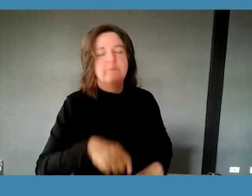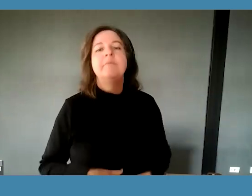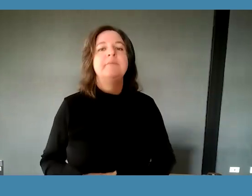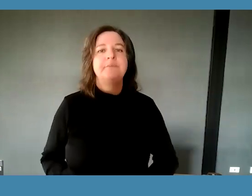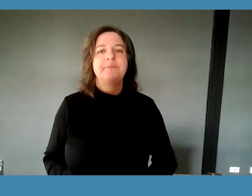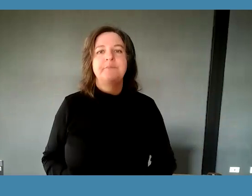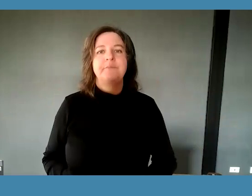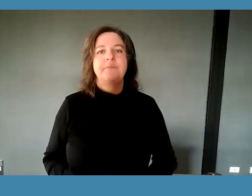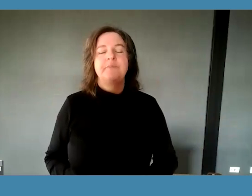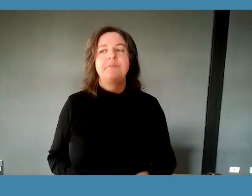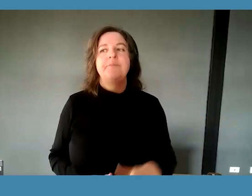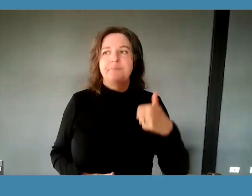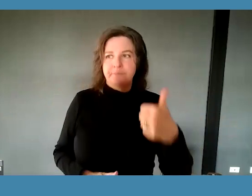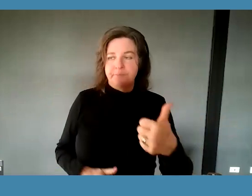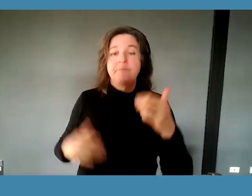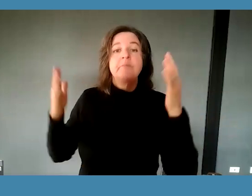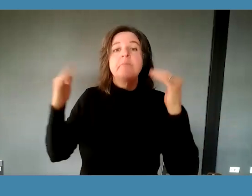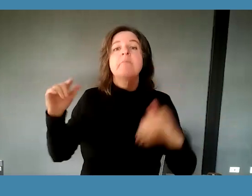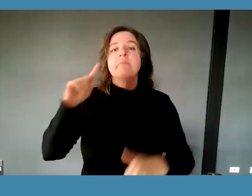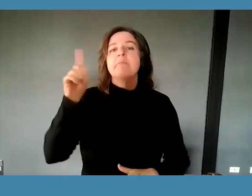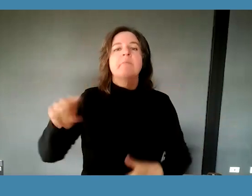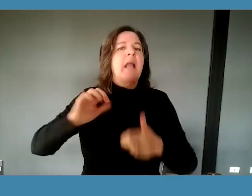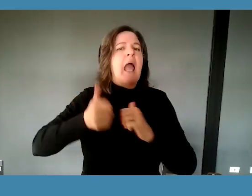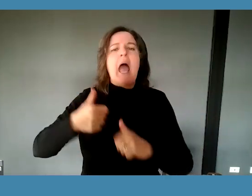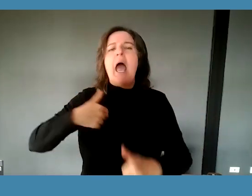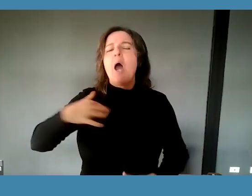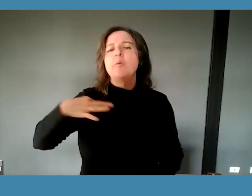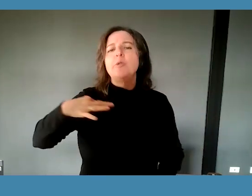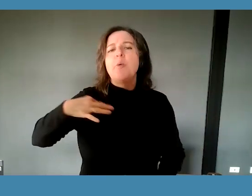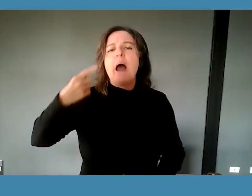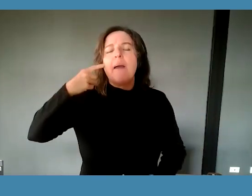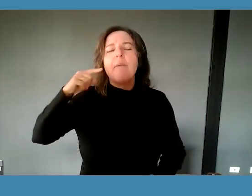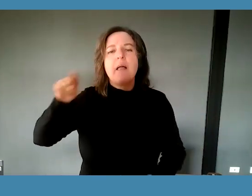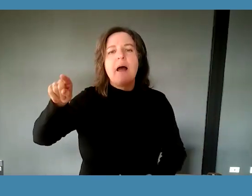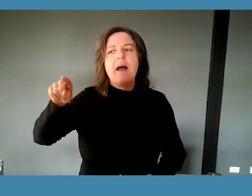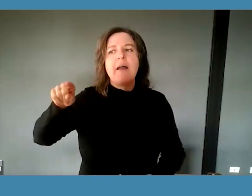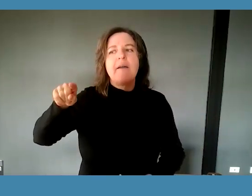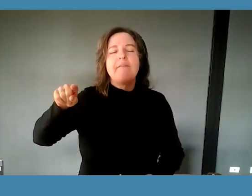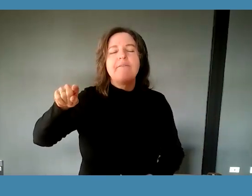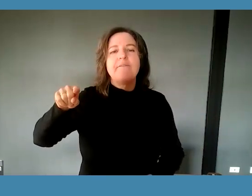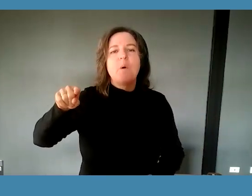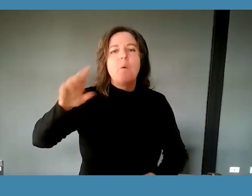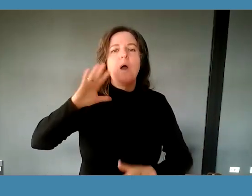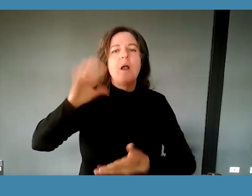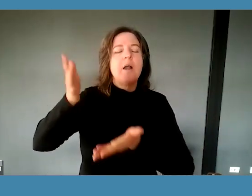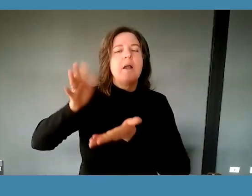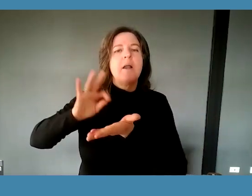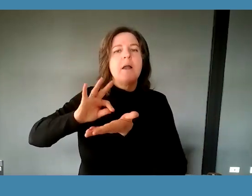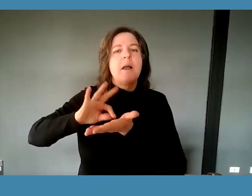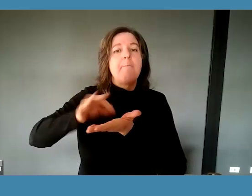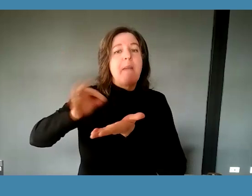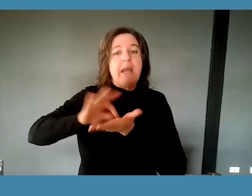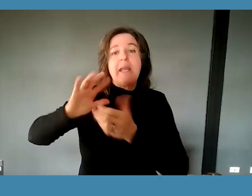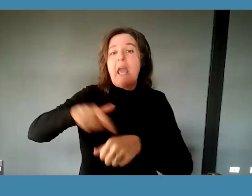All right, the next question is, how do I apply for the Medicaid long-term care waiver?